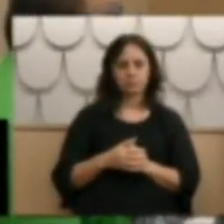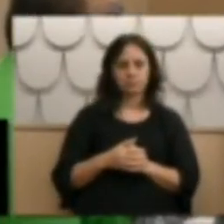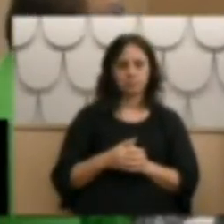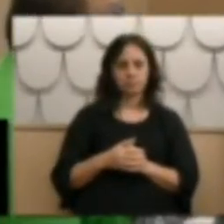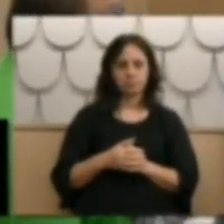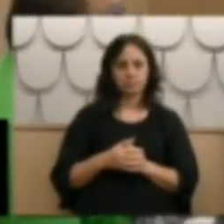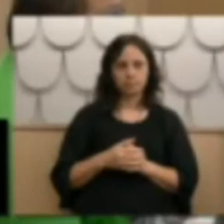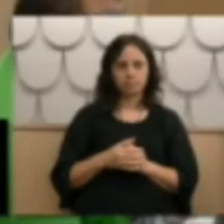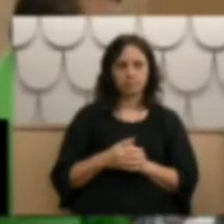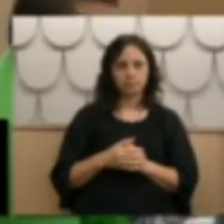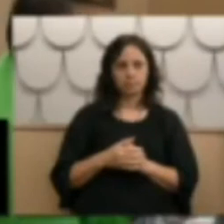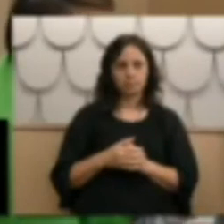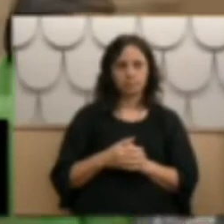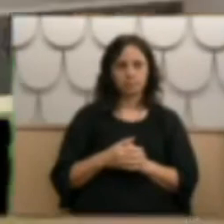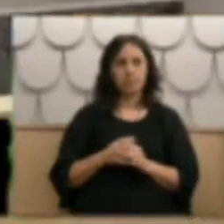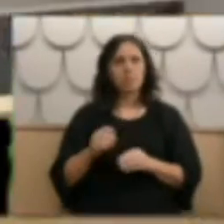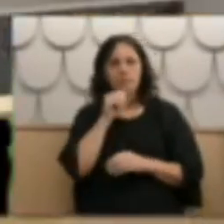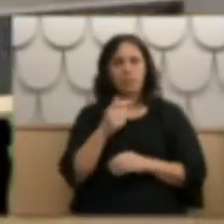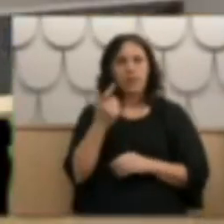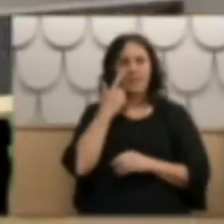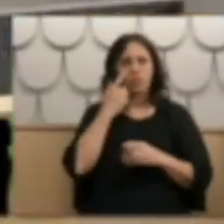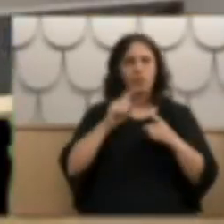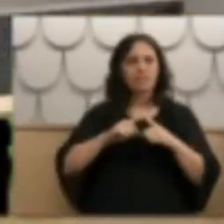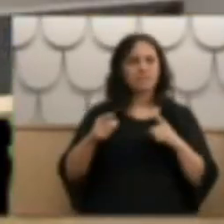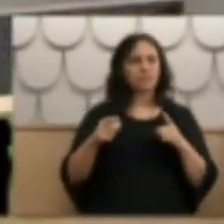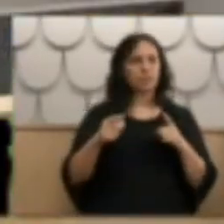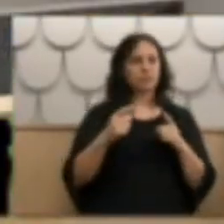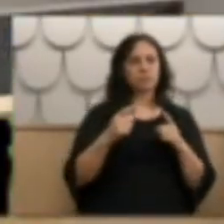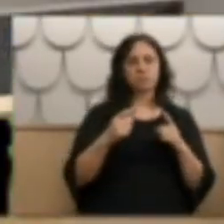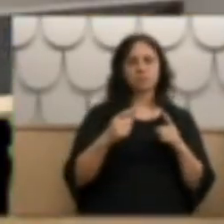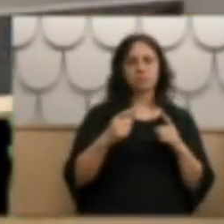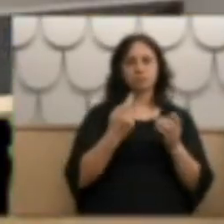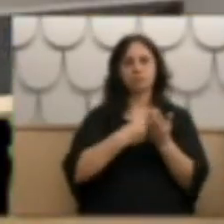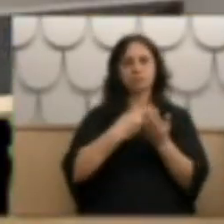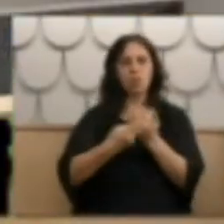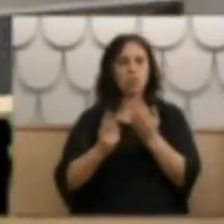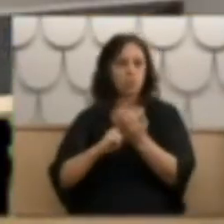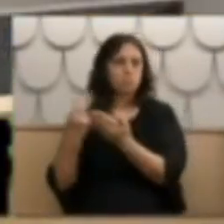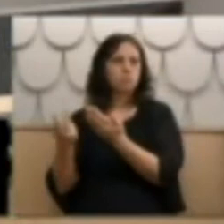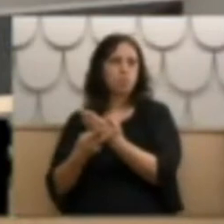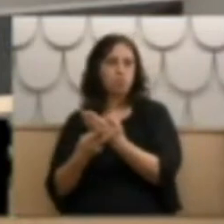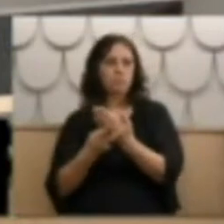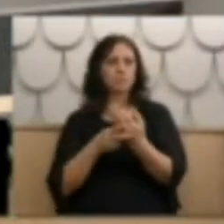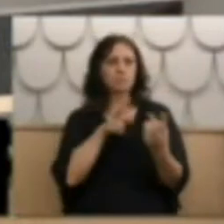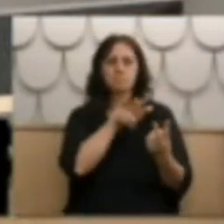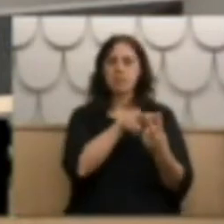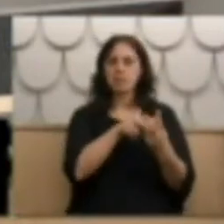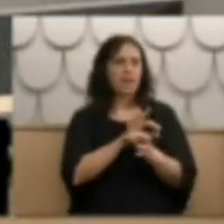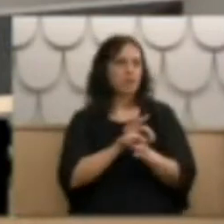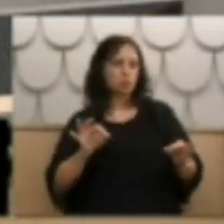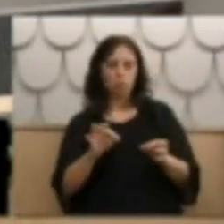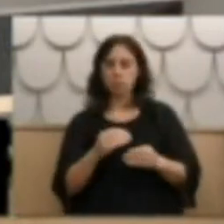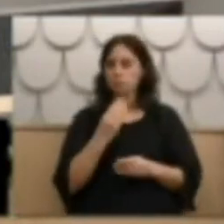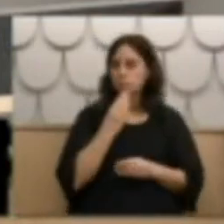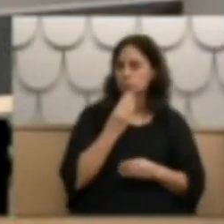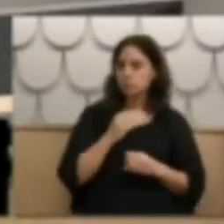looking at comparative models in other common law jurisdictions may not be as useful because they're